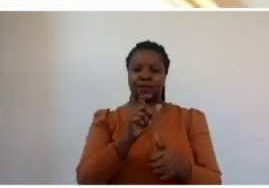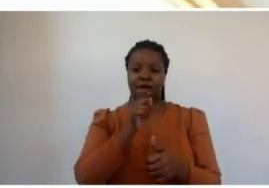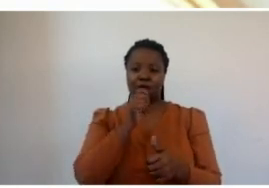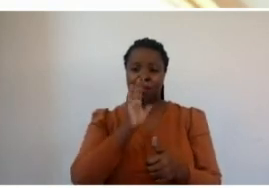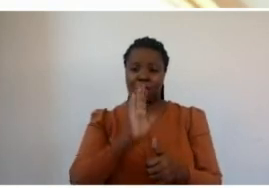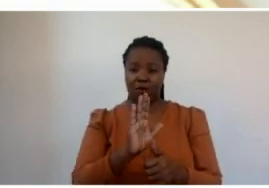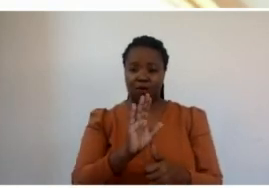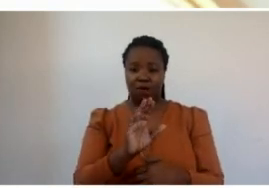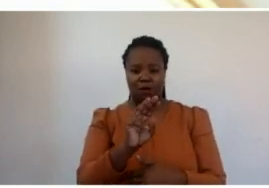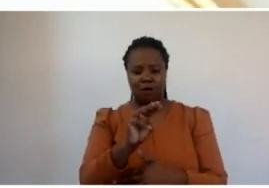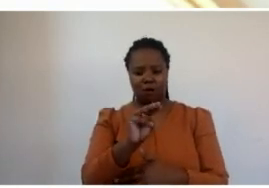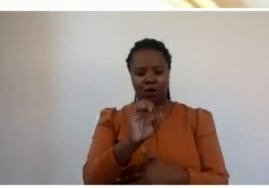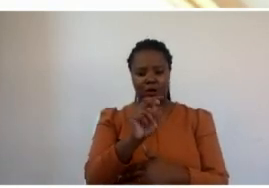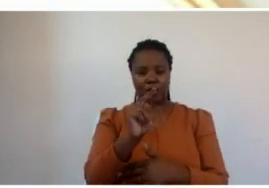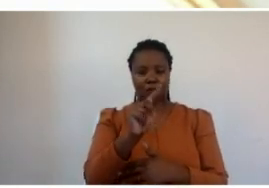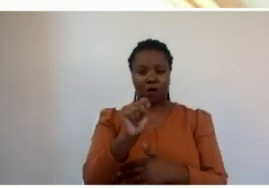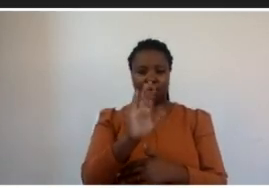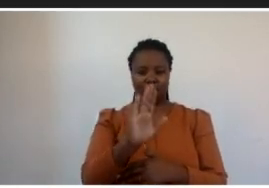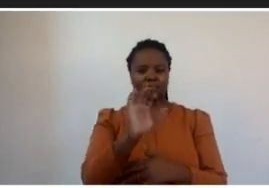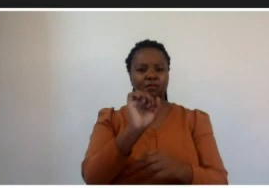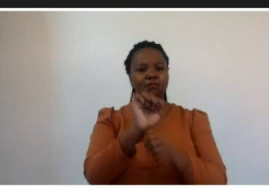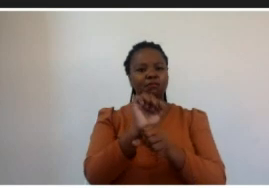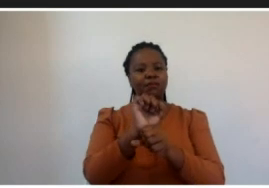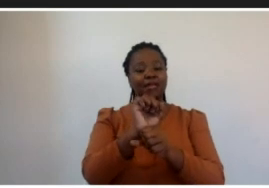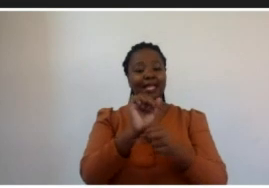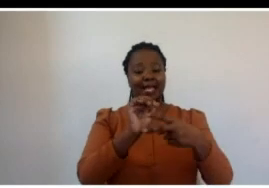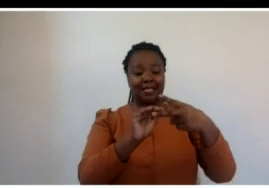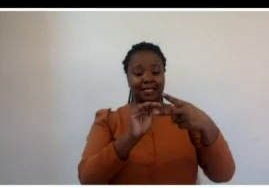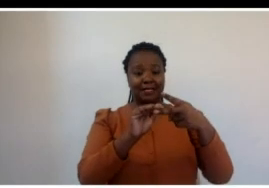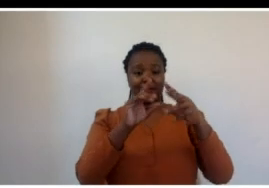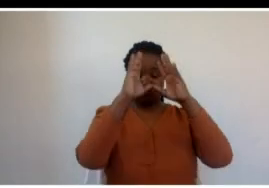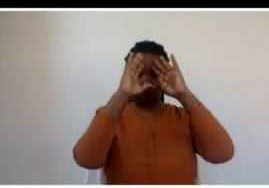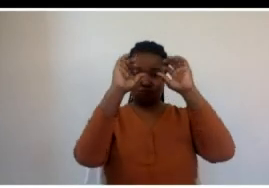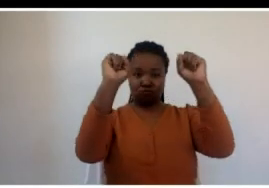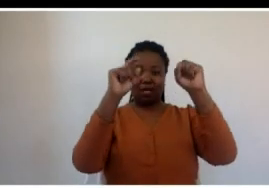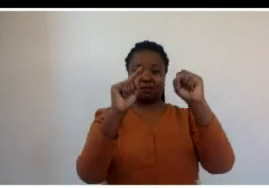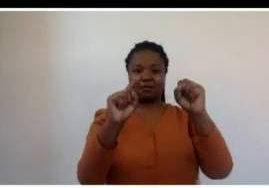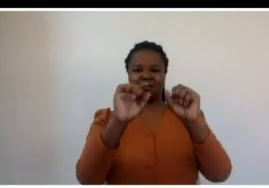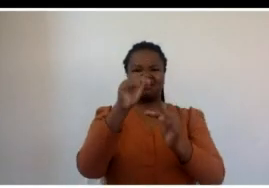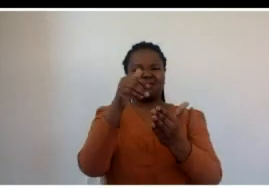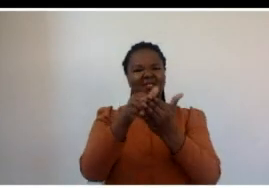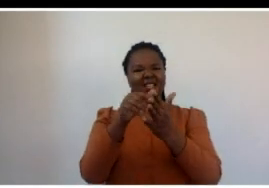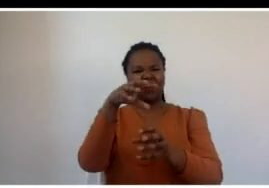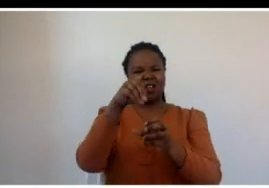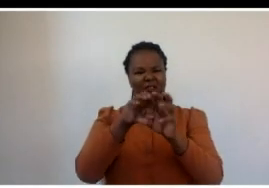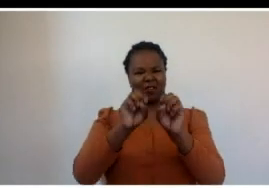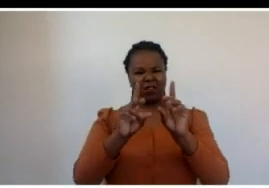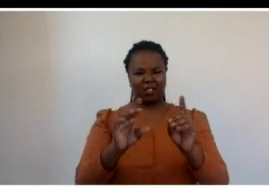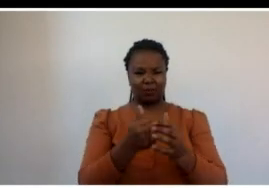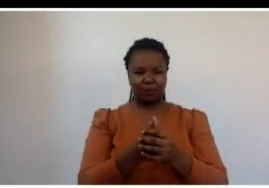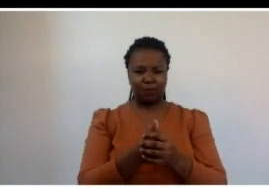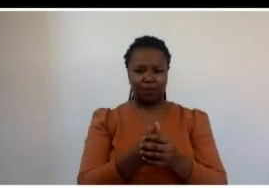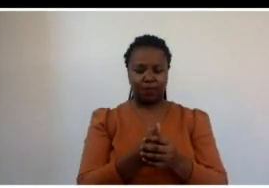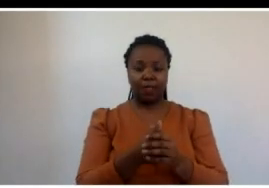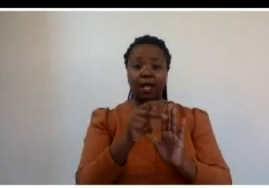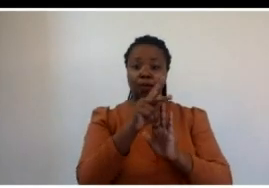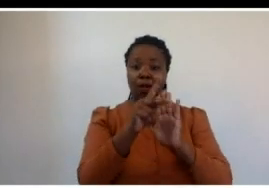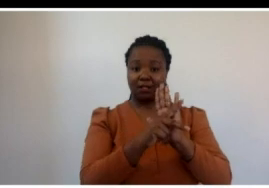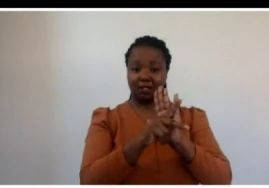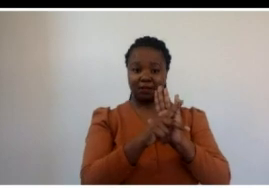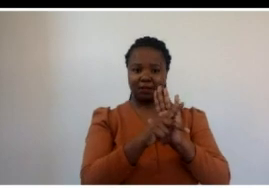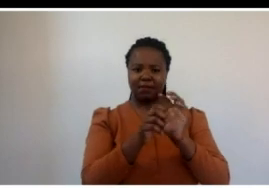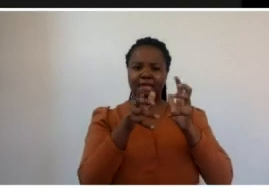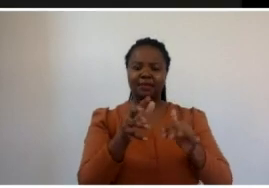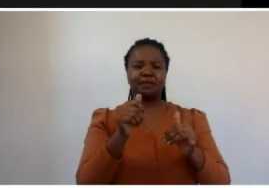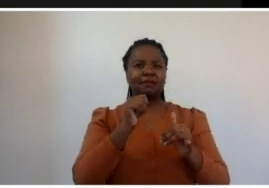the Center of Inclusive Policy. So we've heard about the importance of actions that we need in different sectors, and how